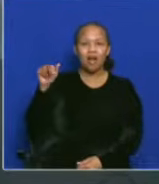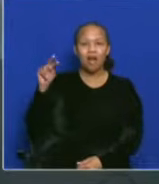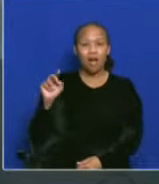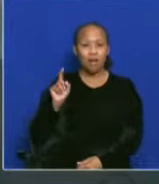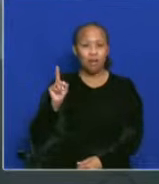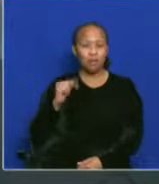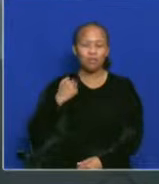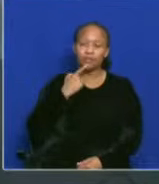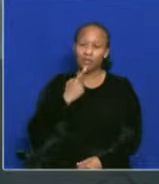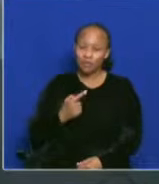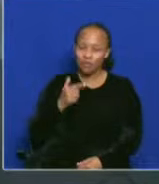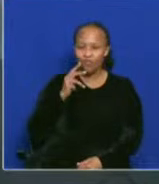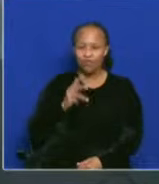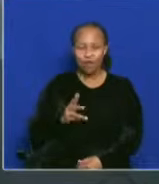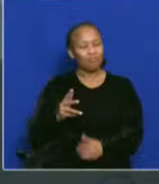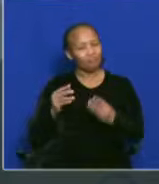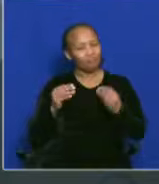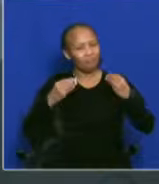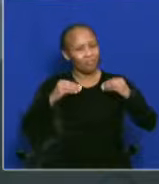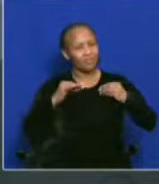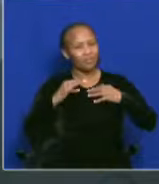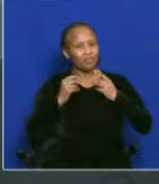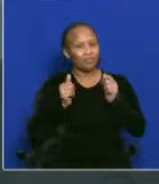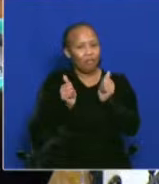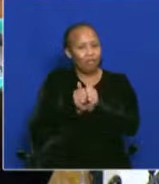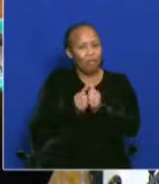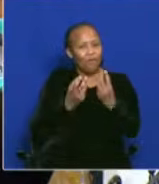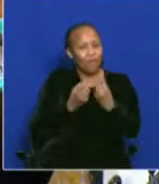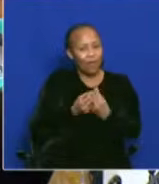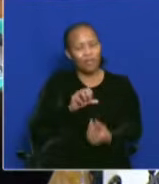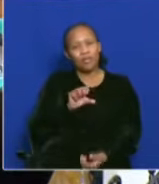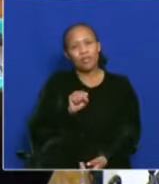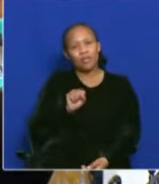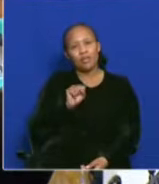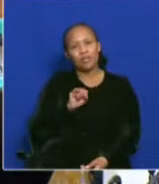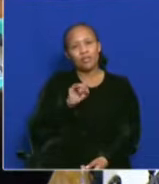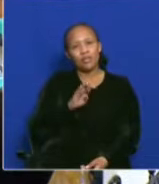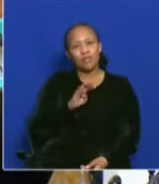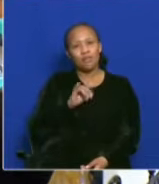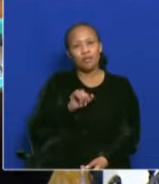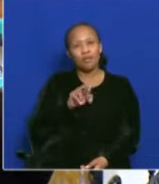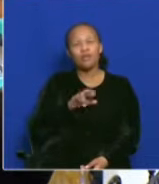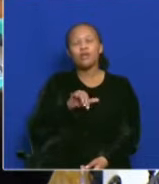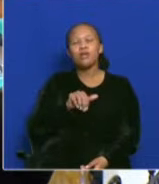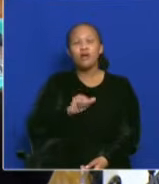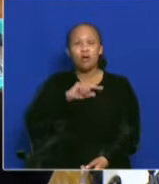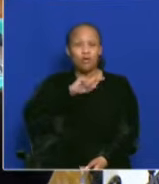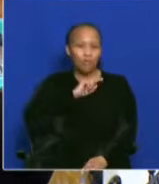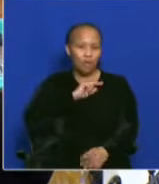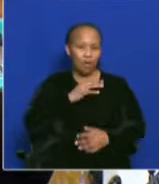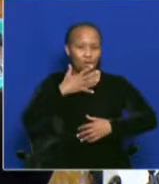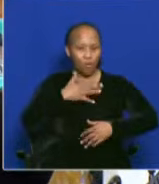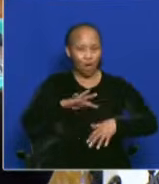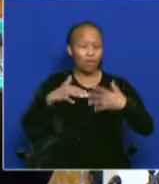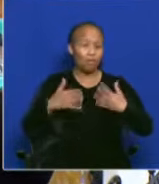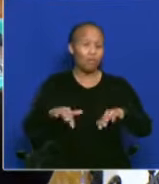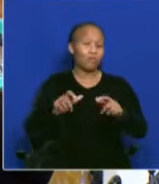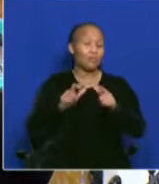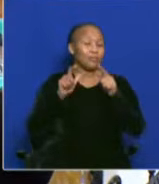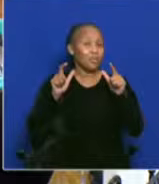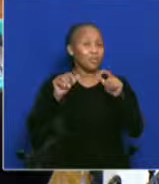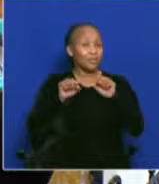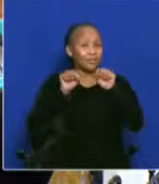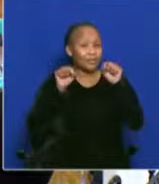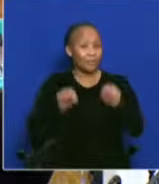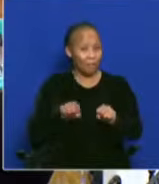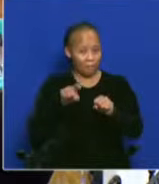Siberia, because they have an entryway into national treasury for this massive system. Yeah. We can play some part